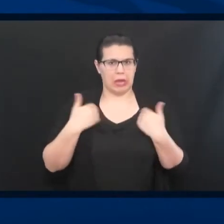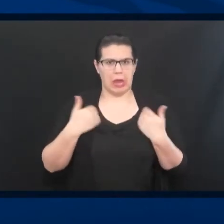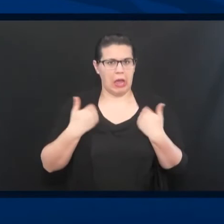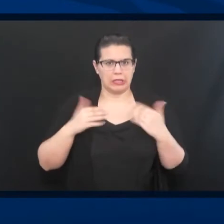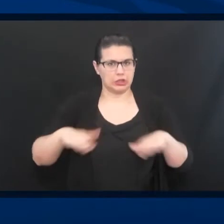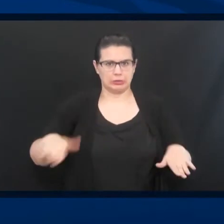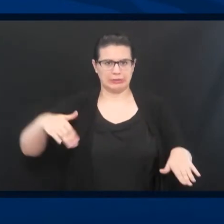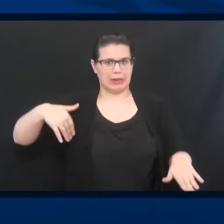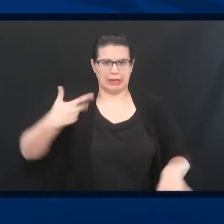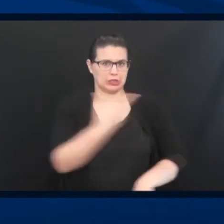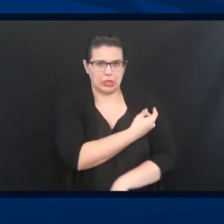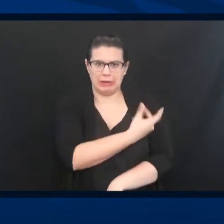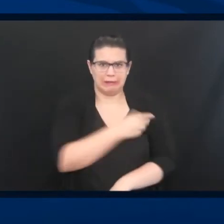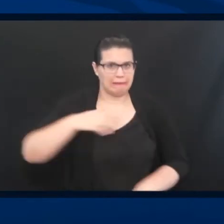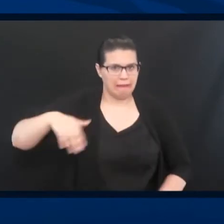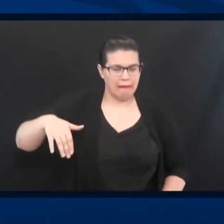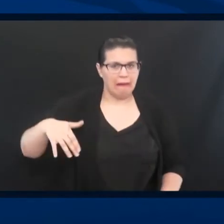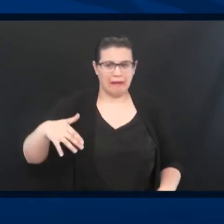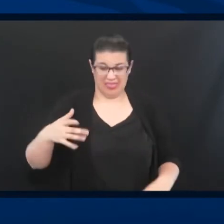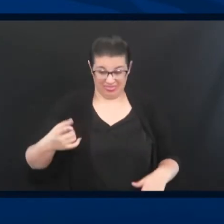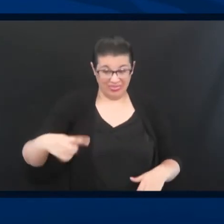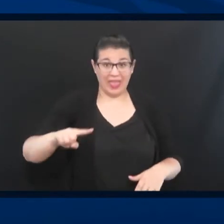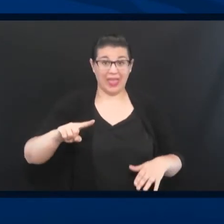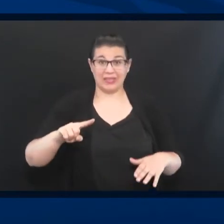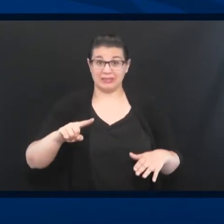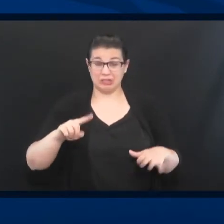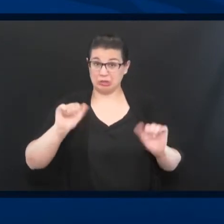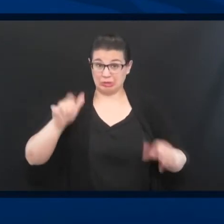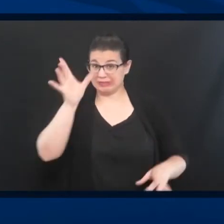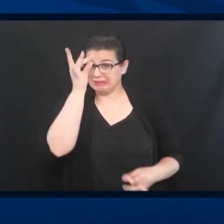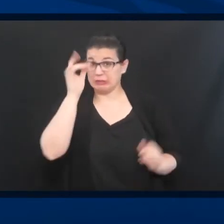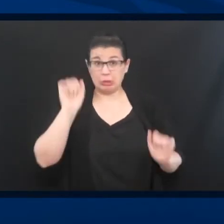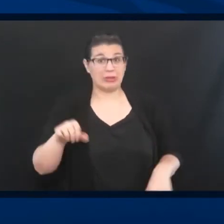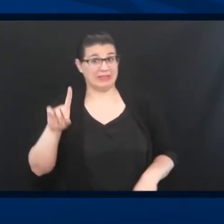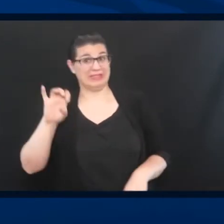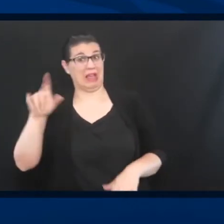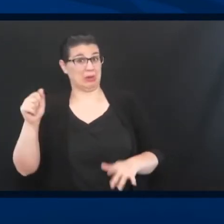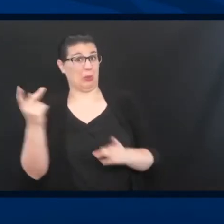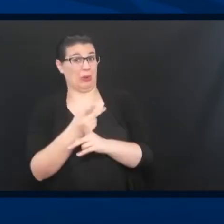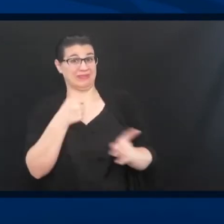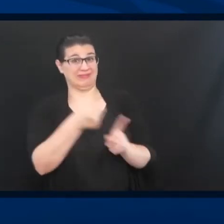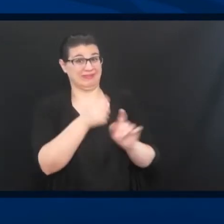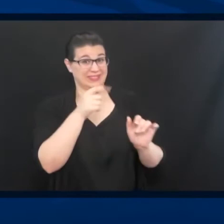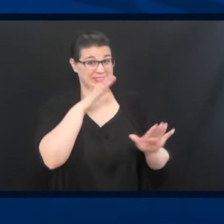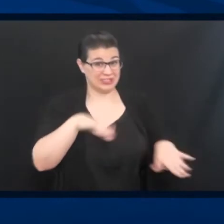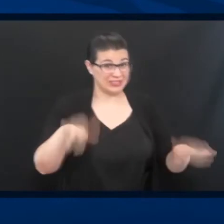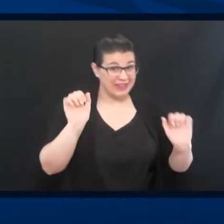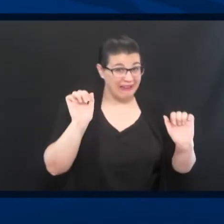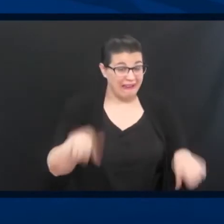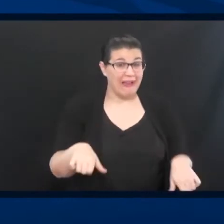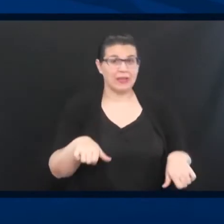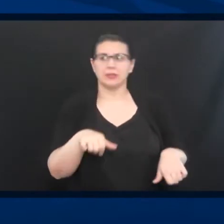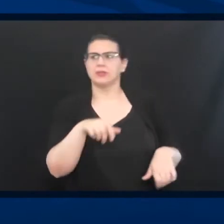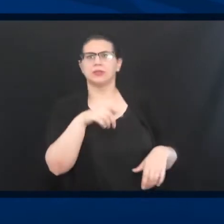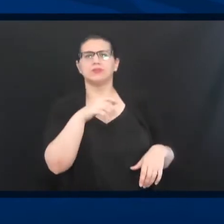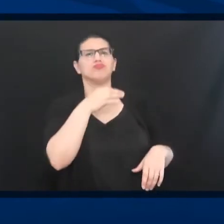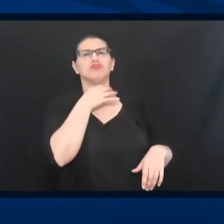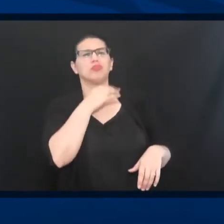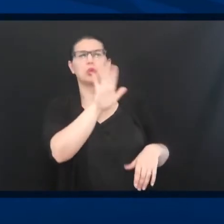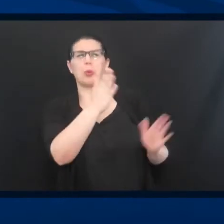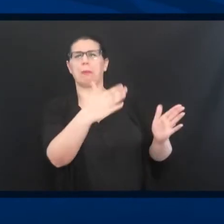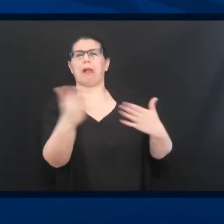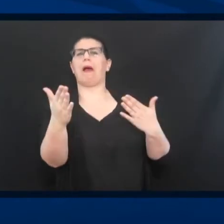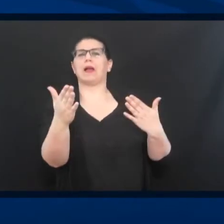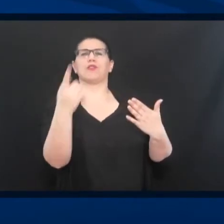in the young, who are the most vulnerable now to the Delta variants and the others. What are your plans, if any, to have clinics in the middle